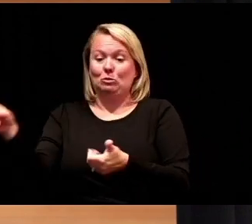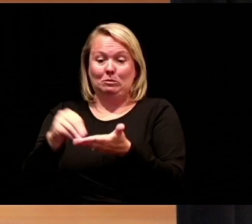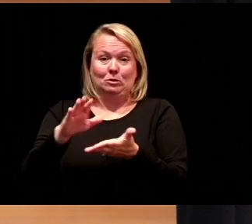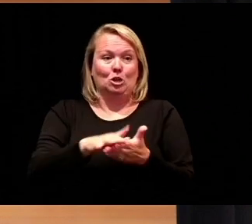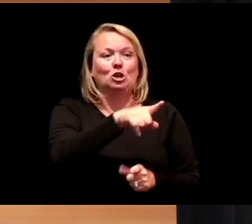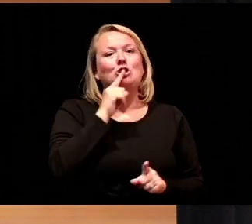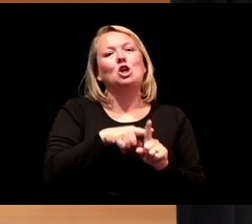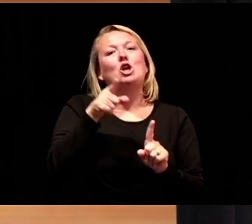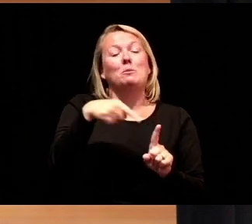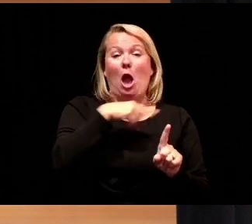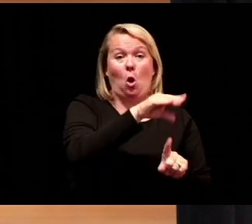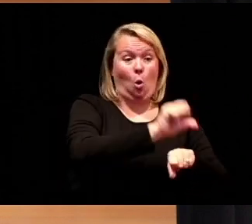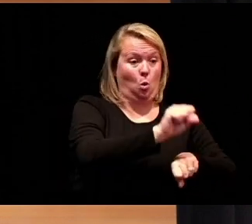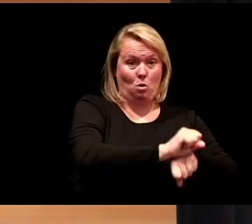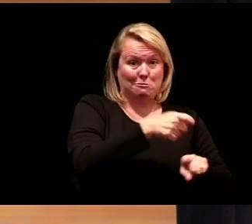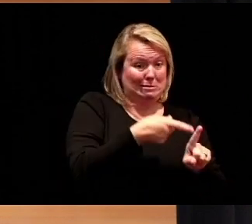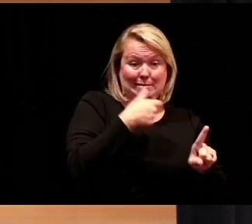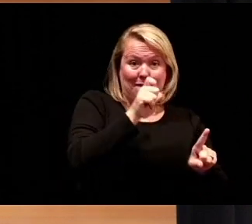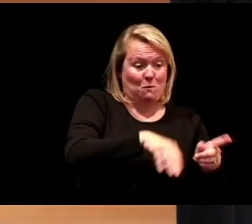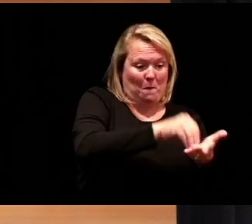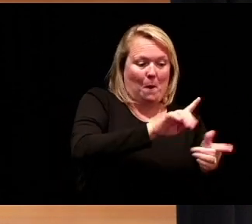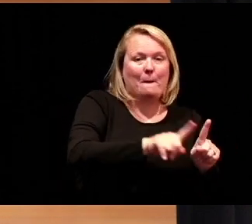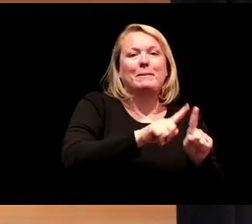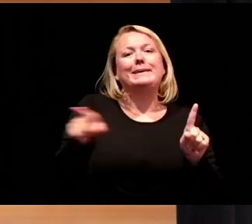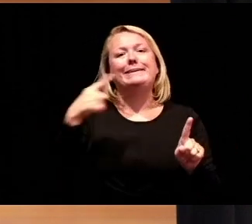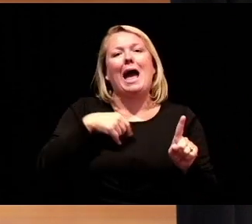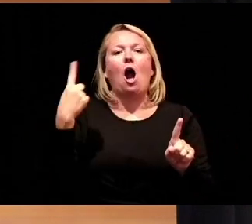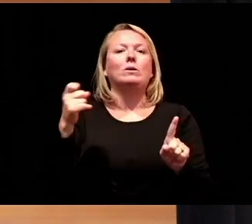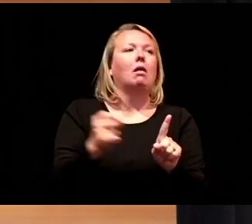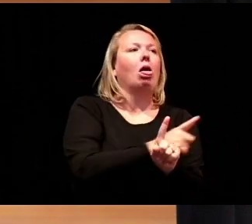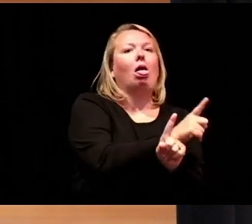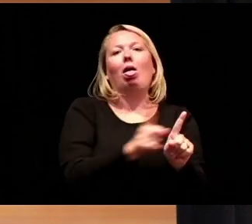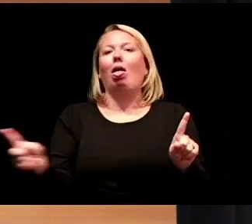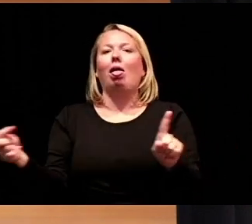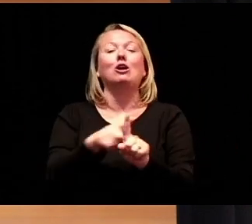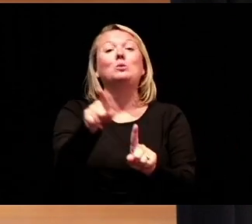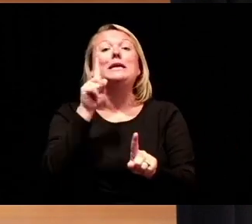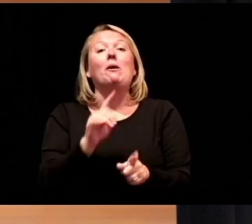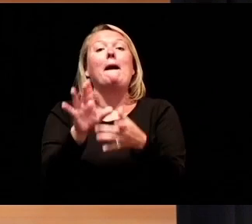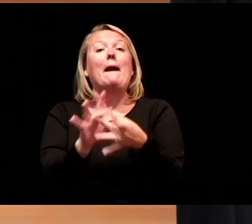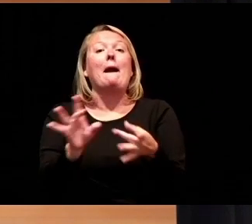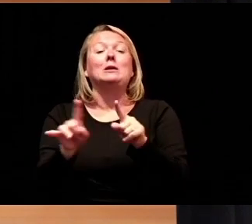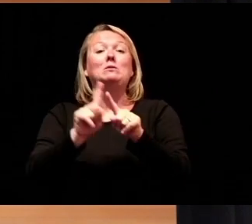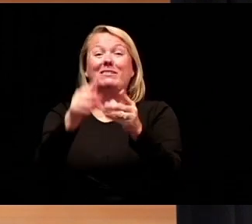abuse victims struggling to find home. So that's the very short